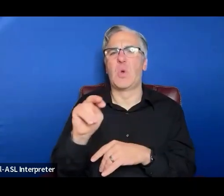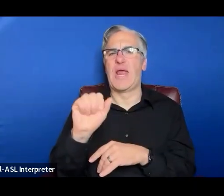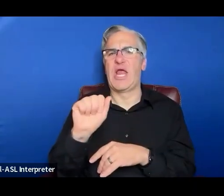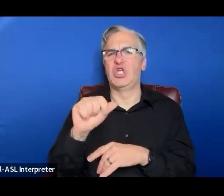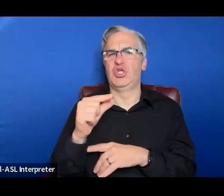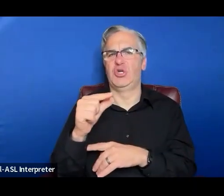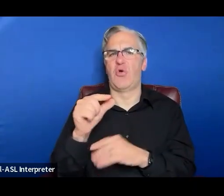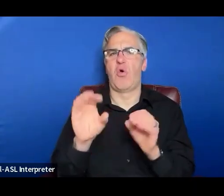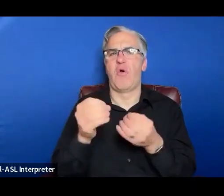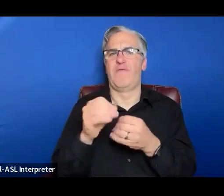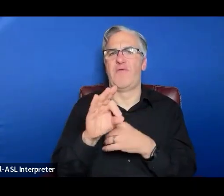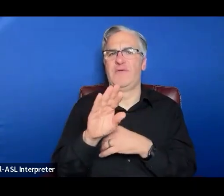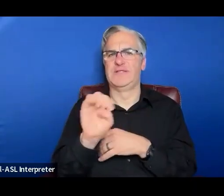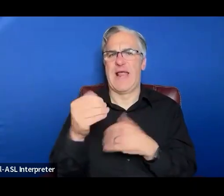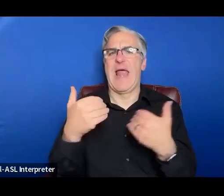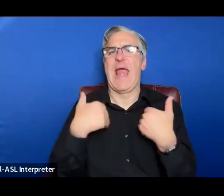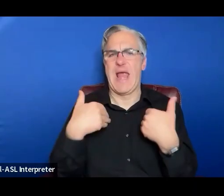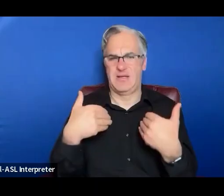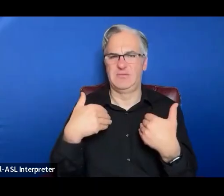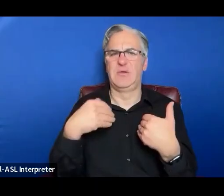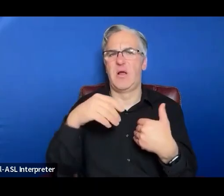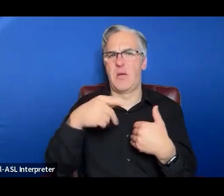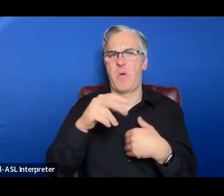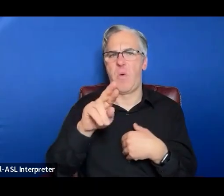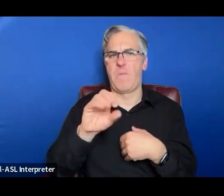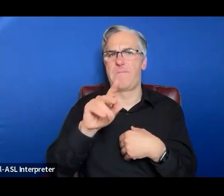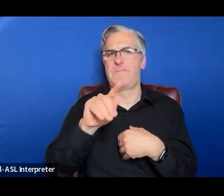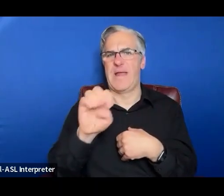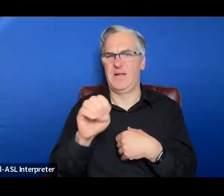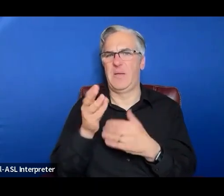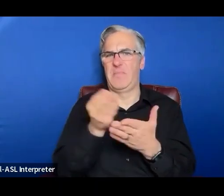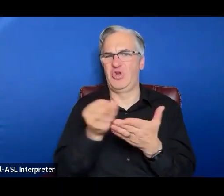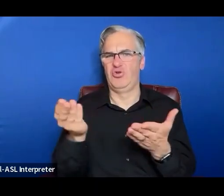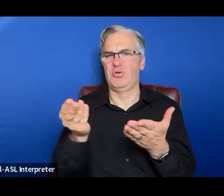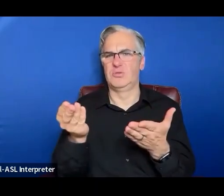has some probate materials that talk about it.